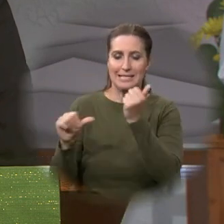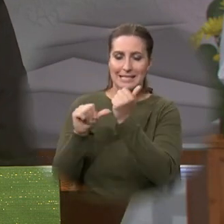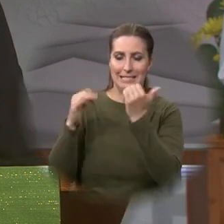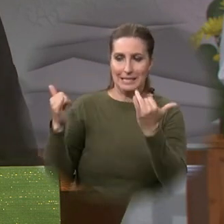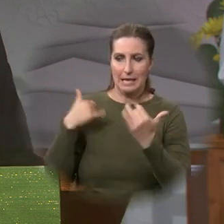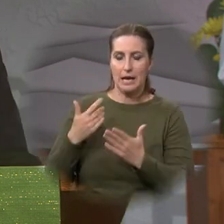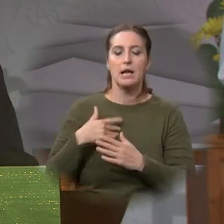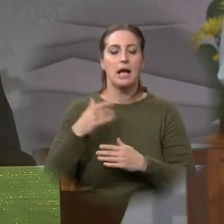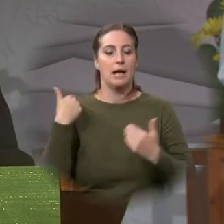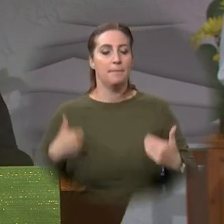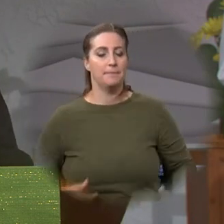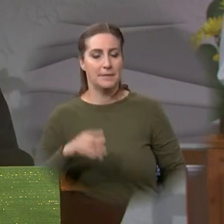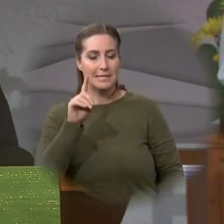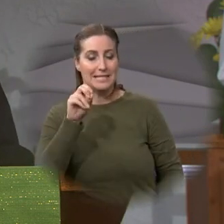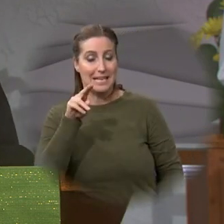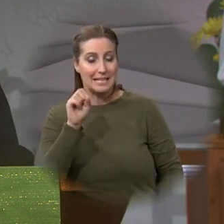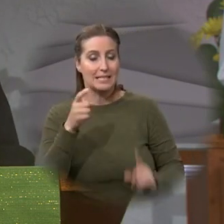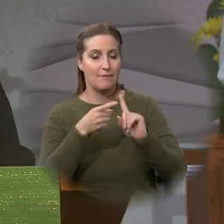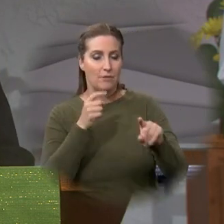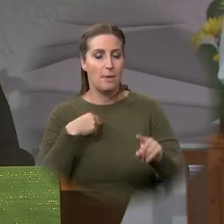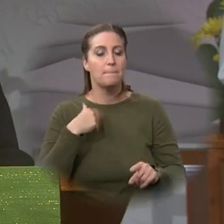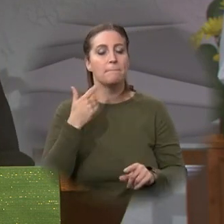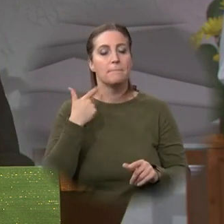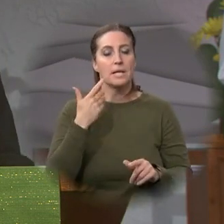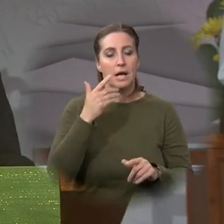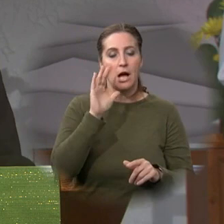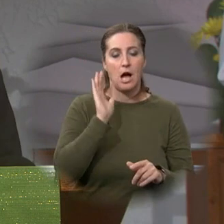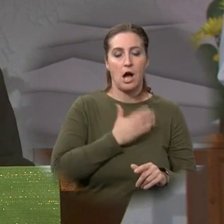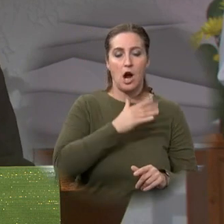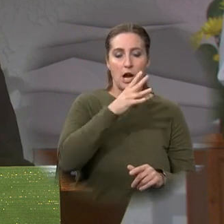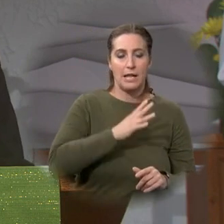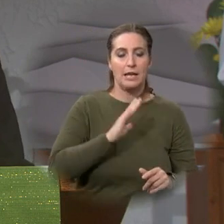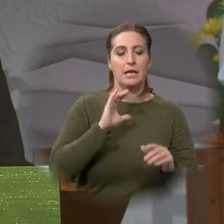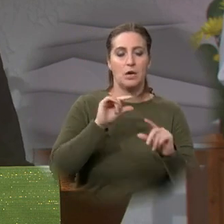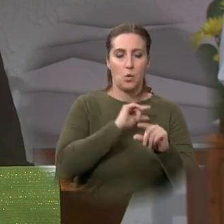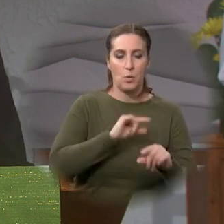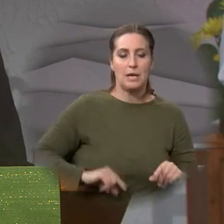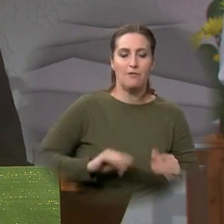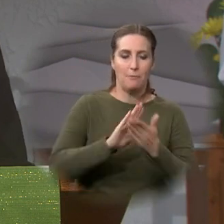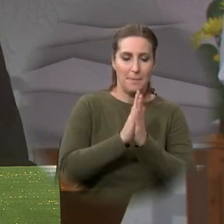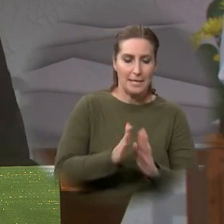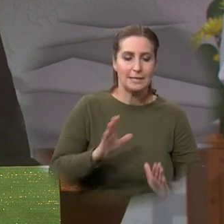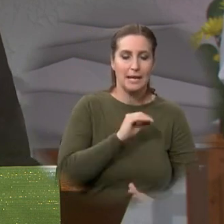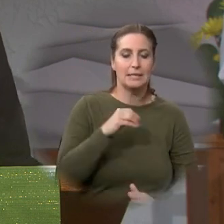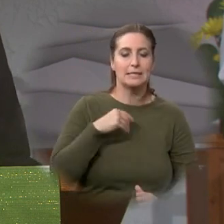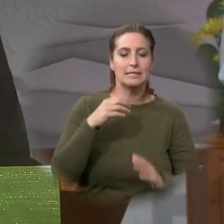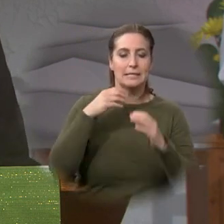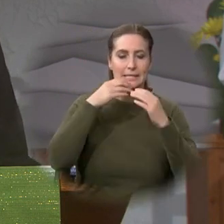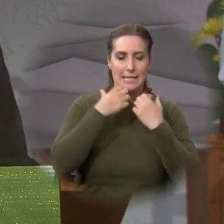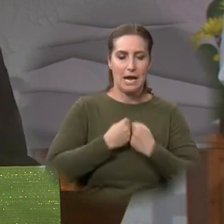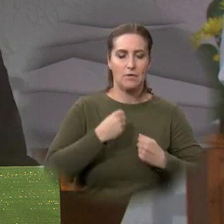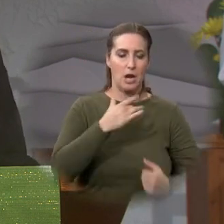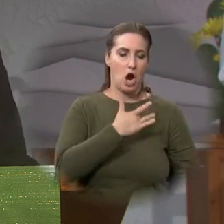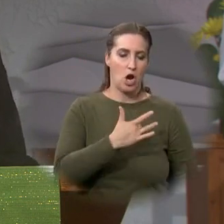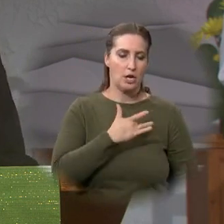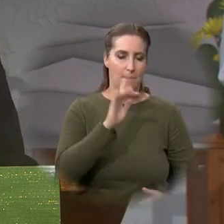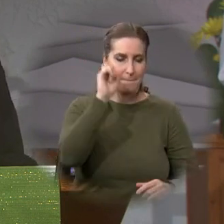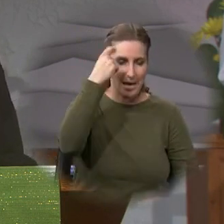am Dennis McKinley of Our Lady Queen of Peace Parish and Edgewood High School of the Sacred Heart in Madison. It